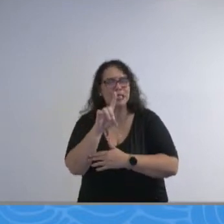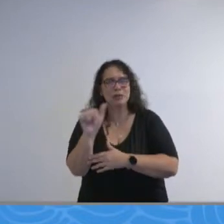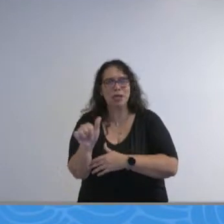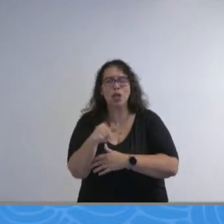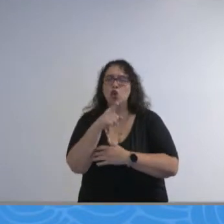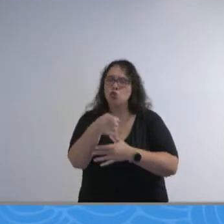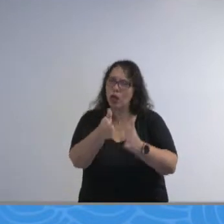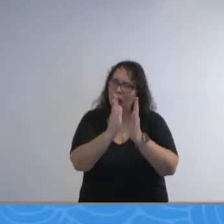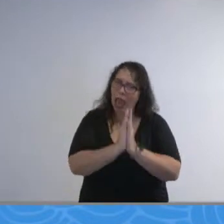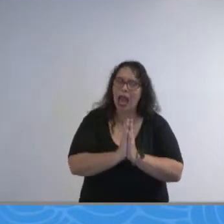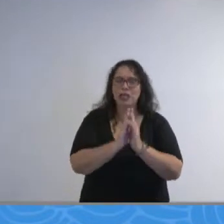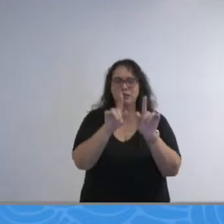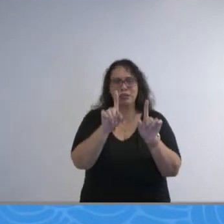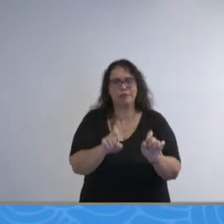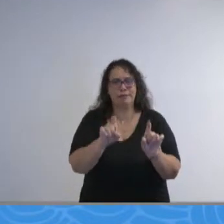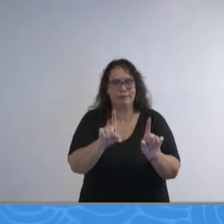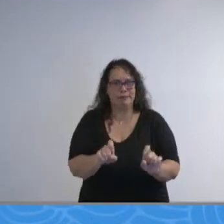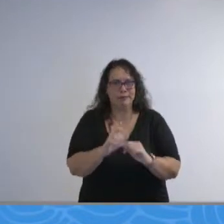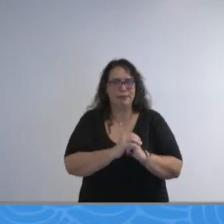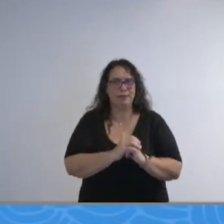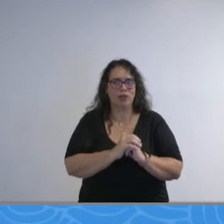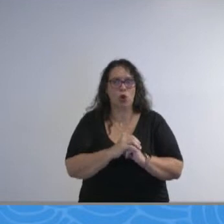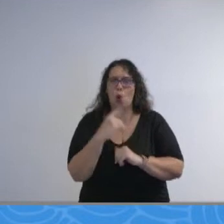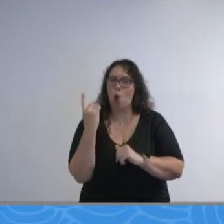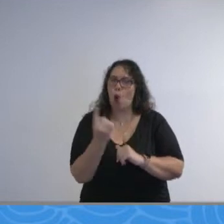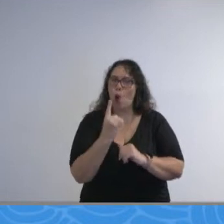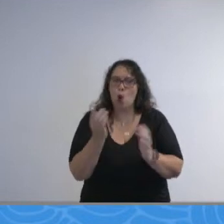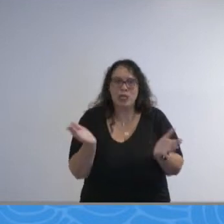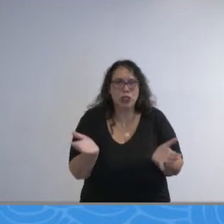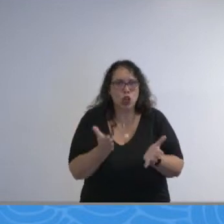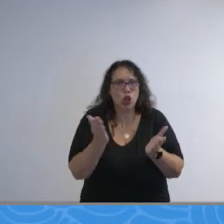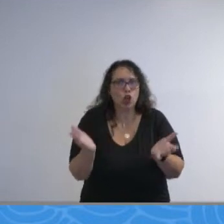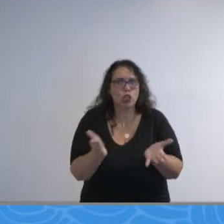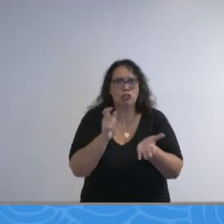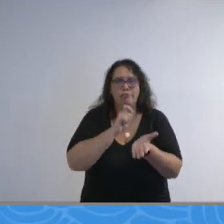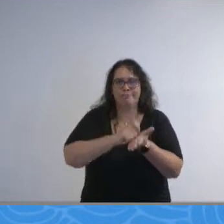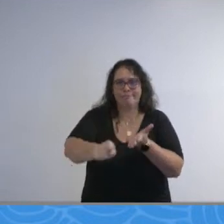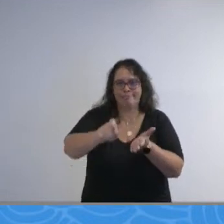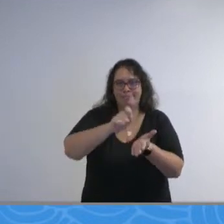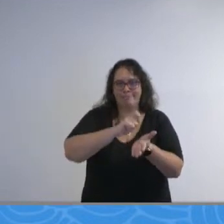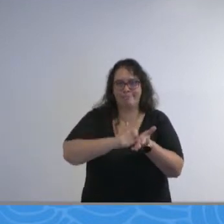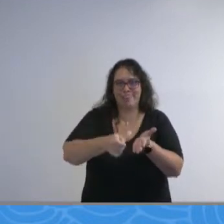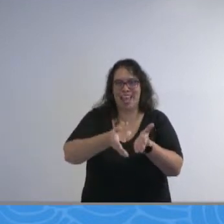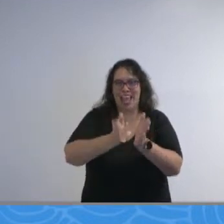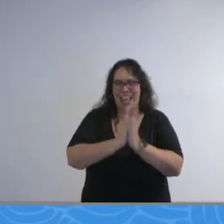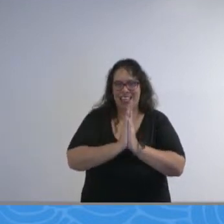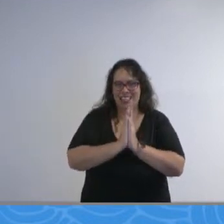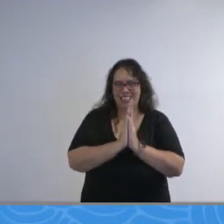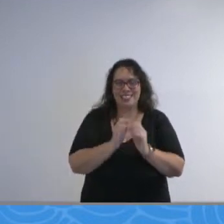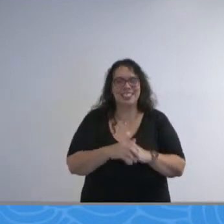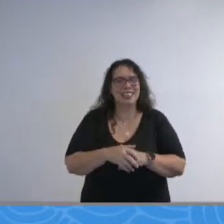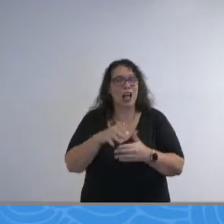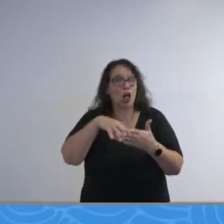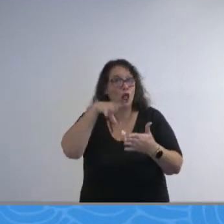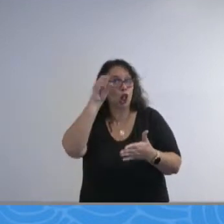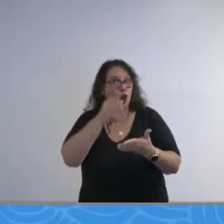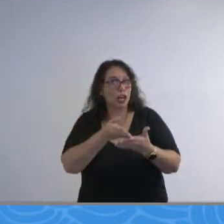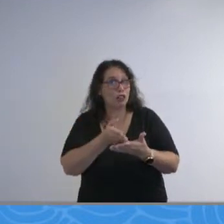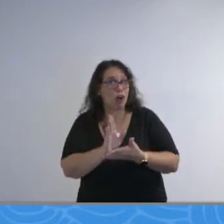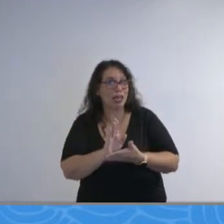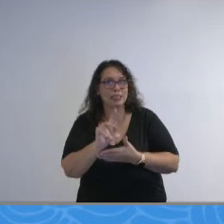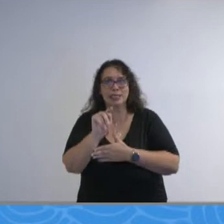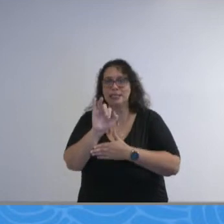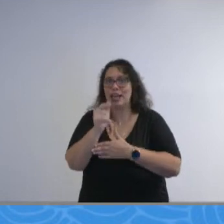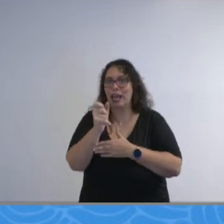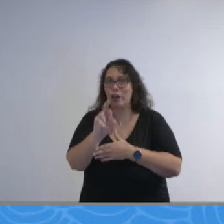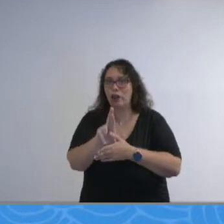to request an assessment. And we always encourage you to put it in writing. At Learning Rights, we have